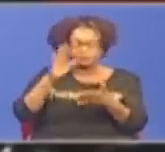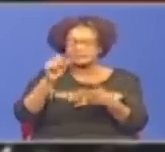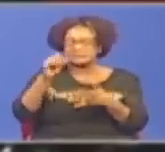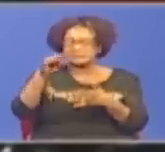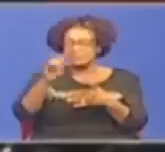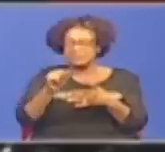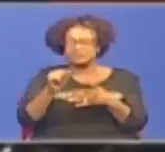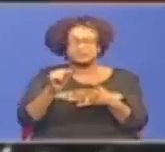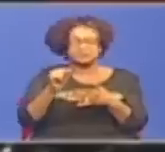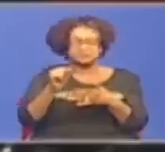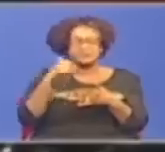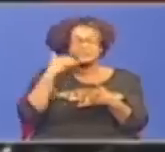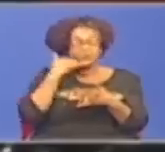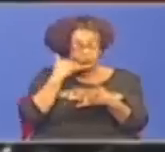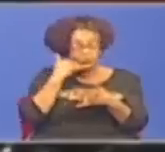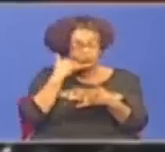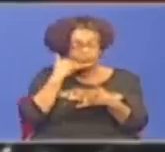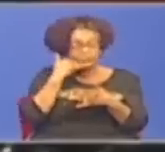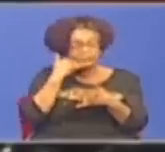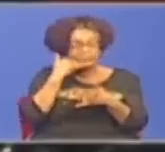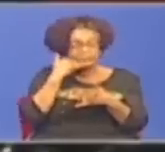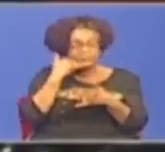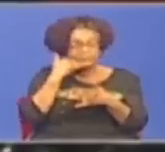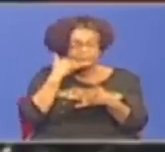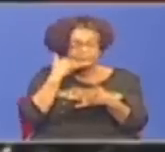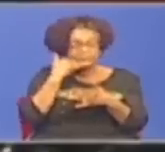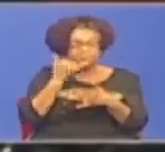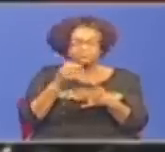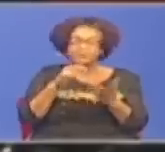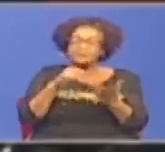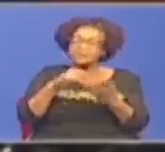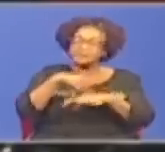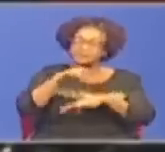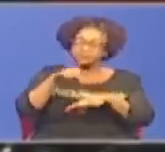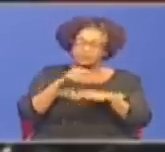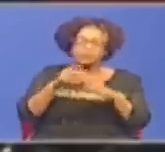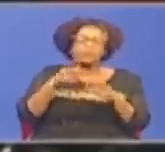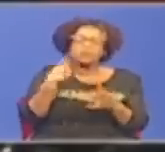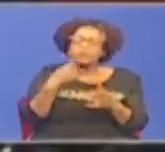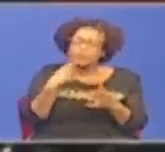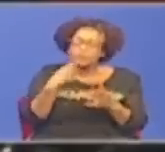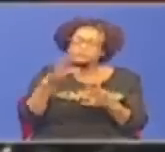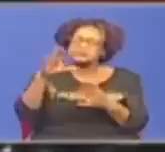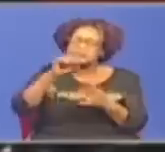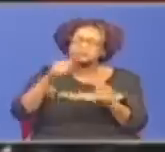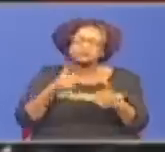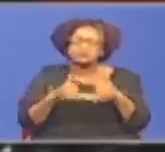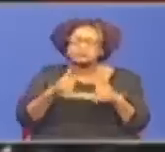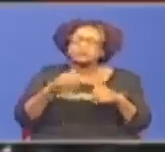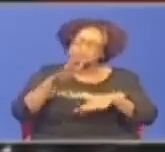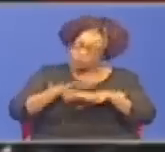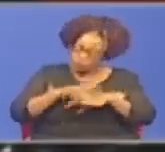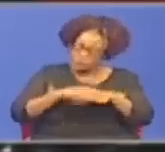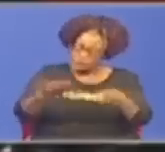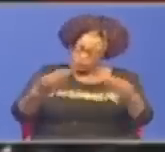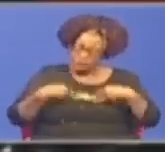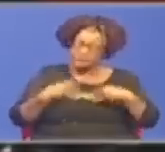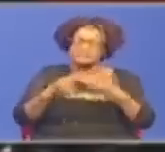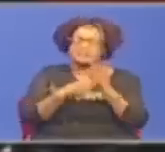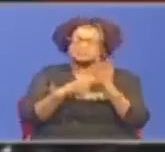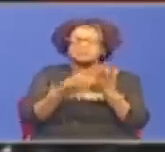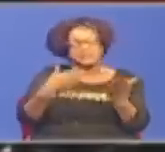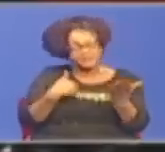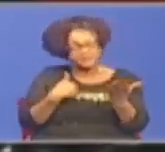and phone calls. Yes. We did have from the National Emergency Response. Which CS? It's good you give us names for which the record.